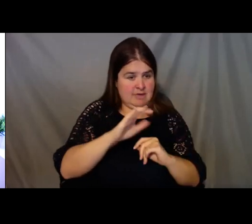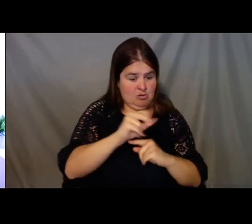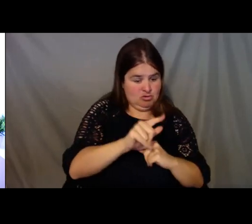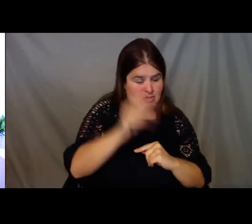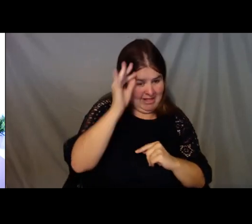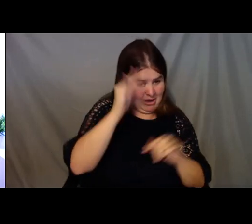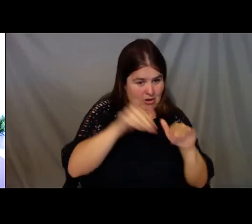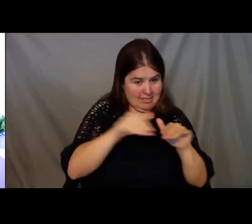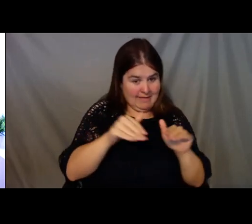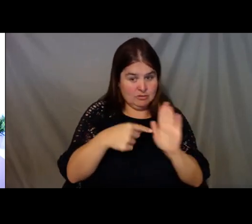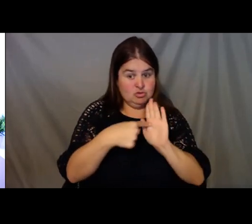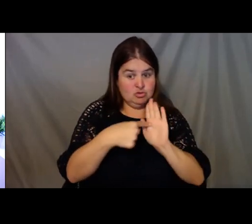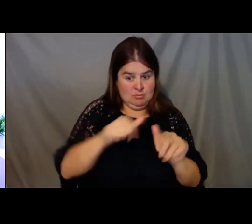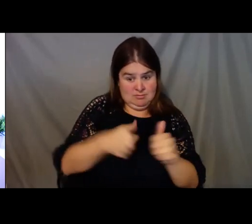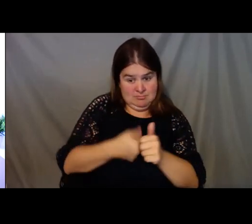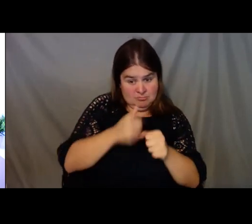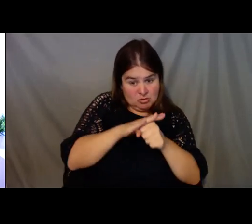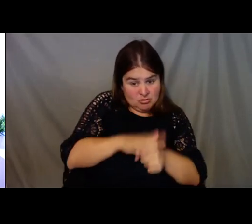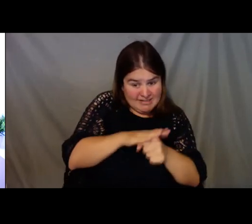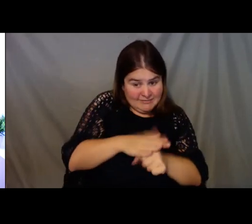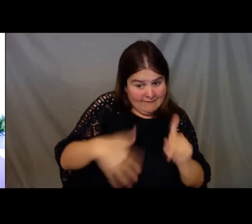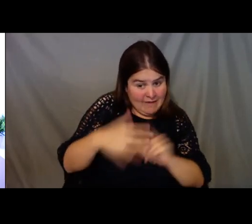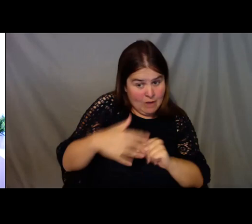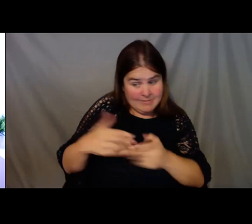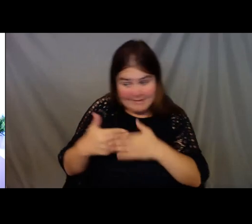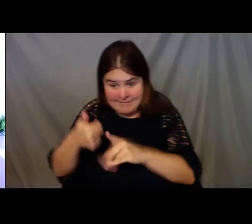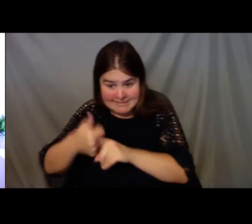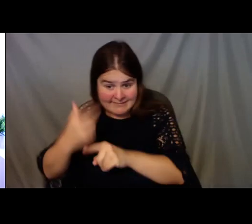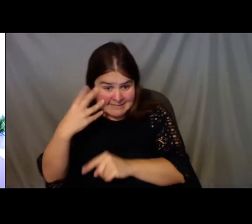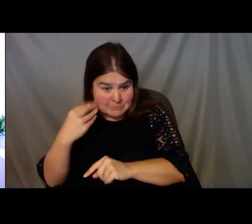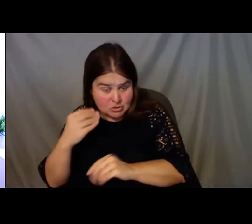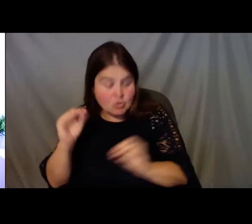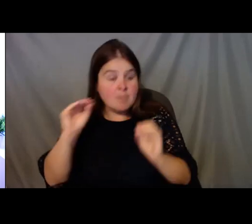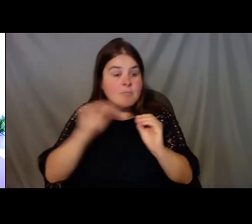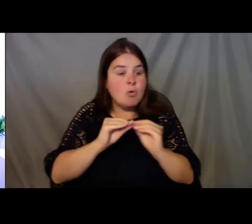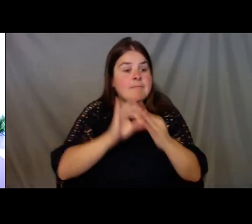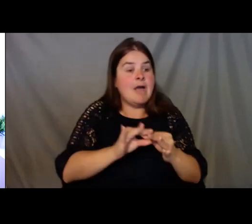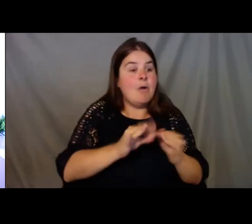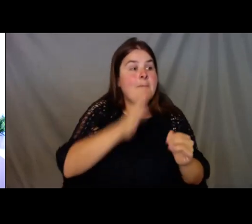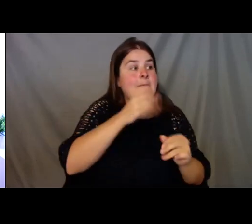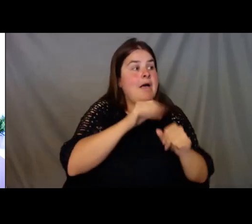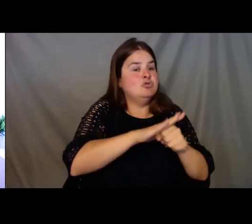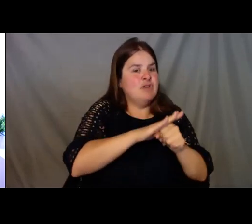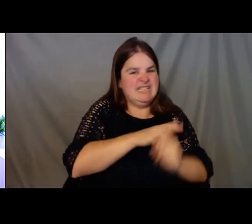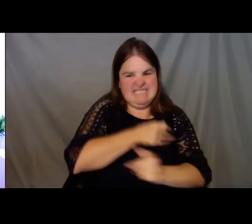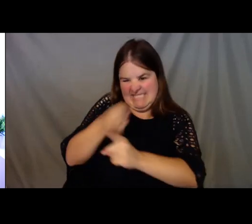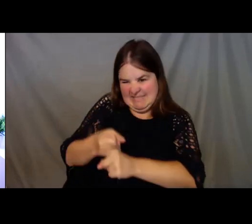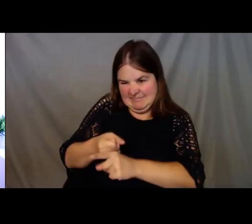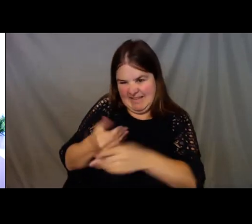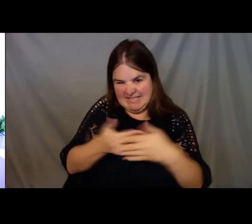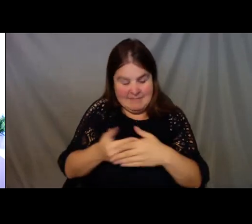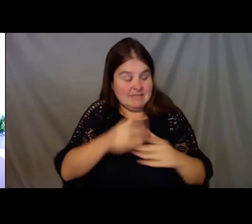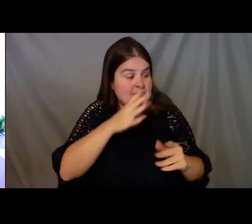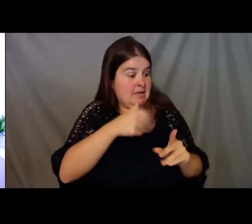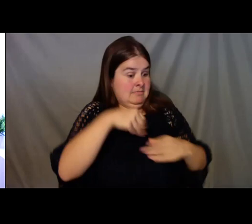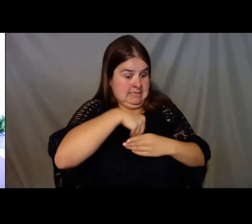stressful environment that the infant may be experiencing? Or is it more of a probe directly of like mom stress, and then a stressed mom interacts with the baby